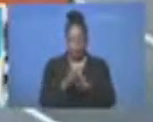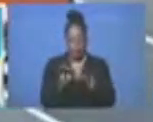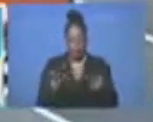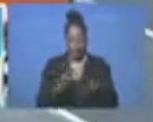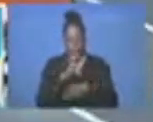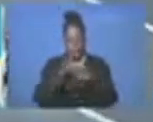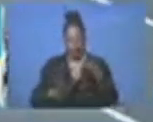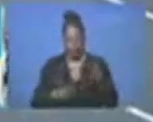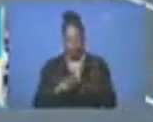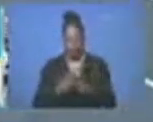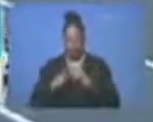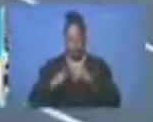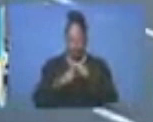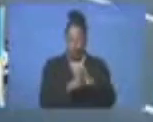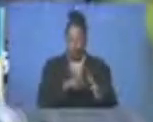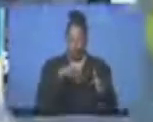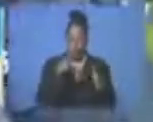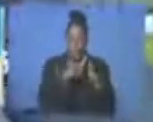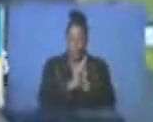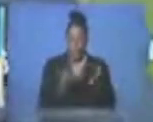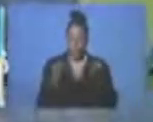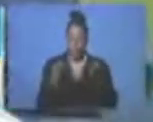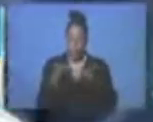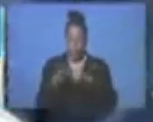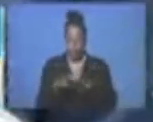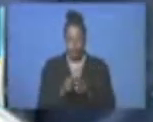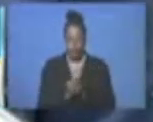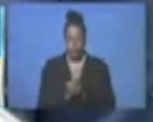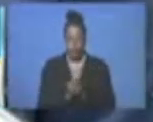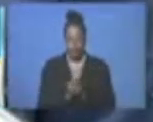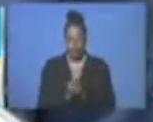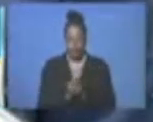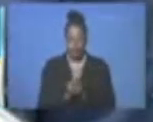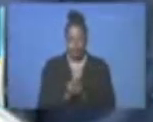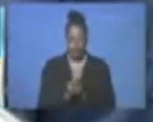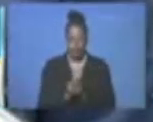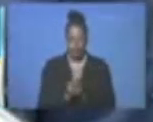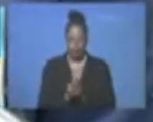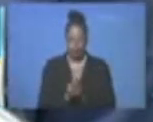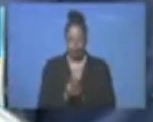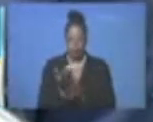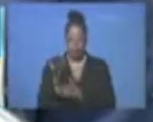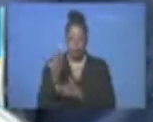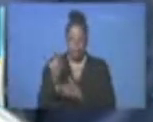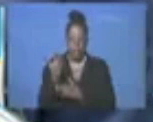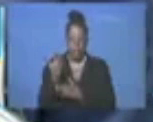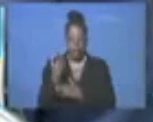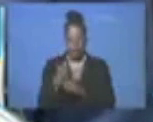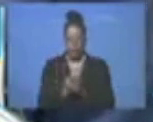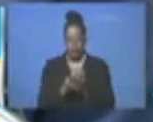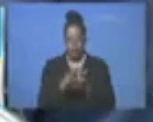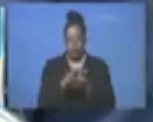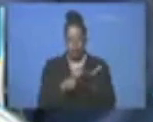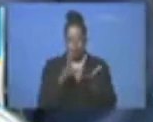World Relays, just a few of the events set to take place. The last couple of weeks would have done would have probably cost us some $30+ million,